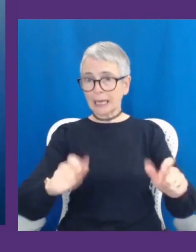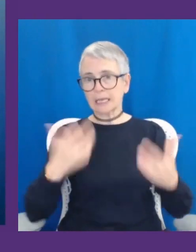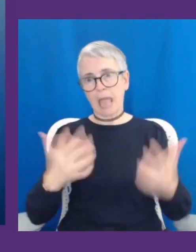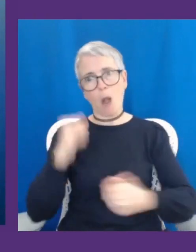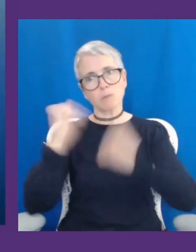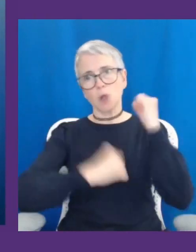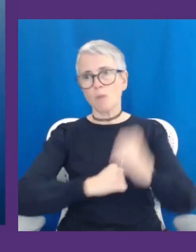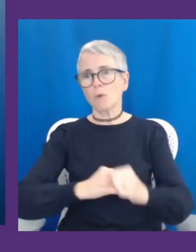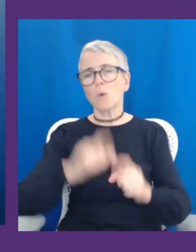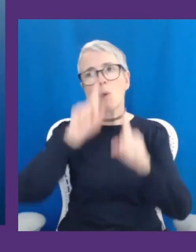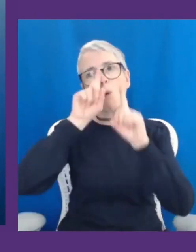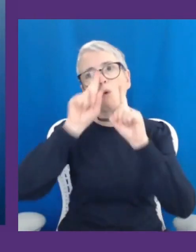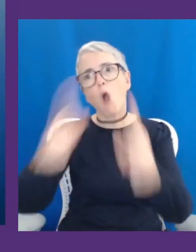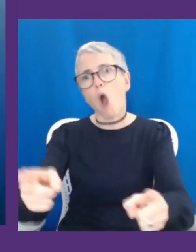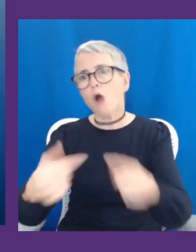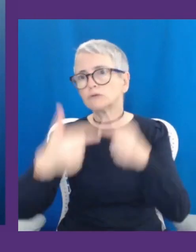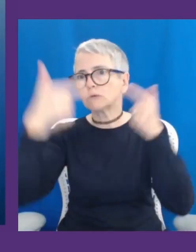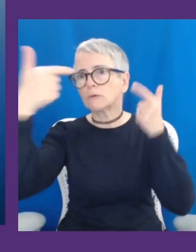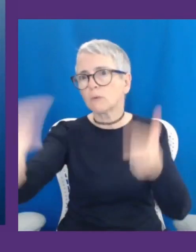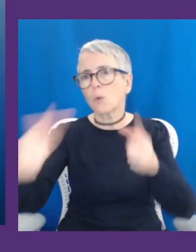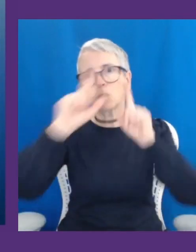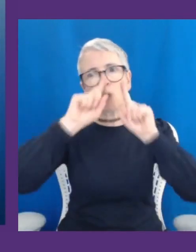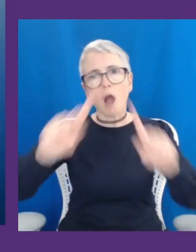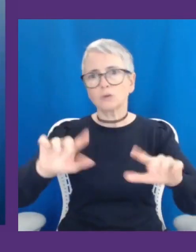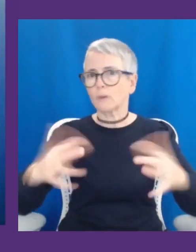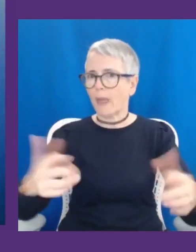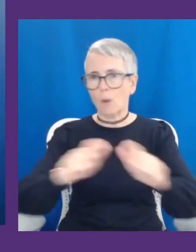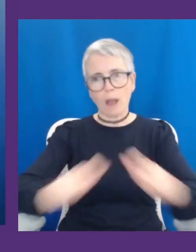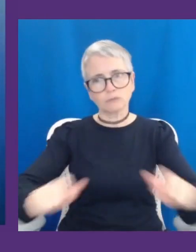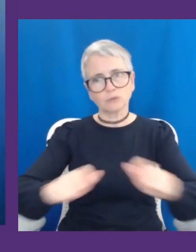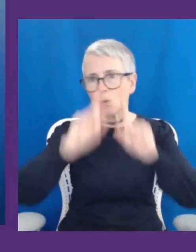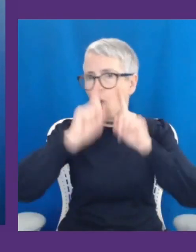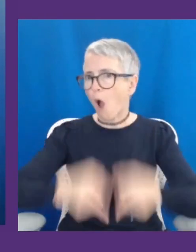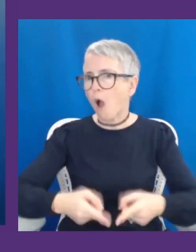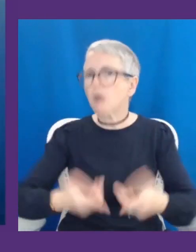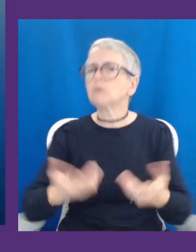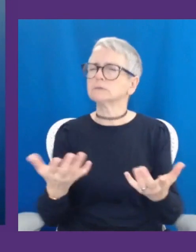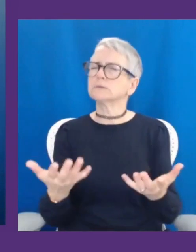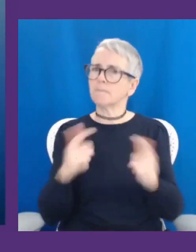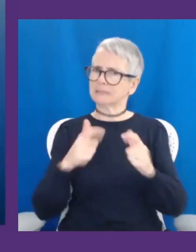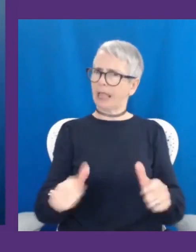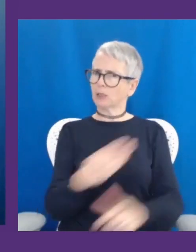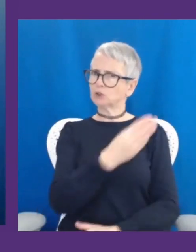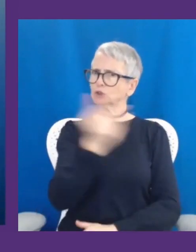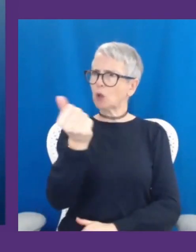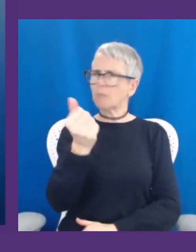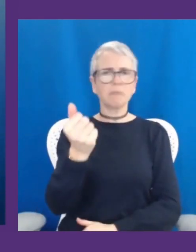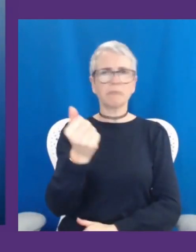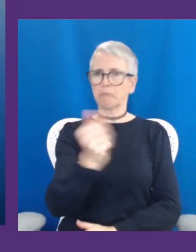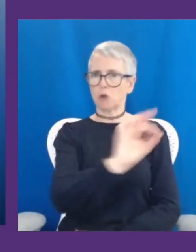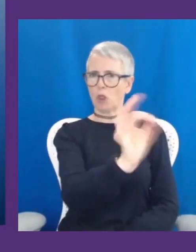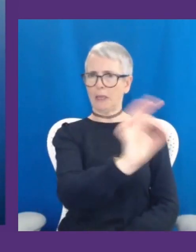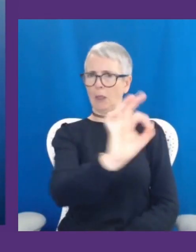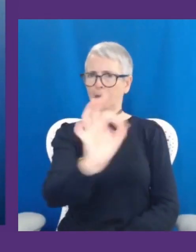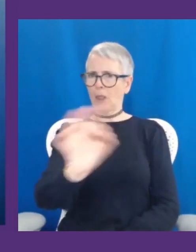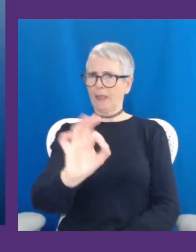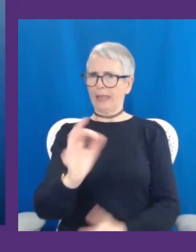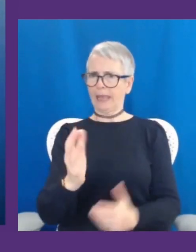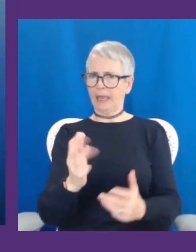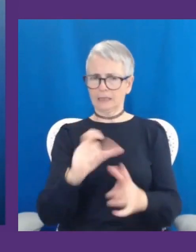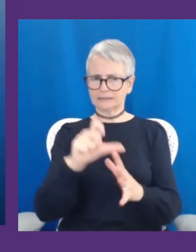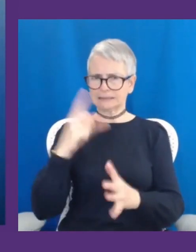some good things. But in other things, we saw still the lack of valuing the disability community as